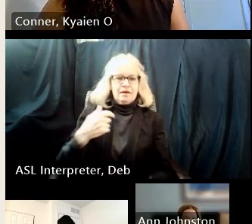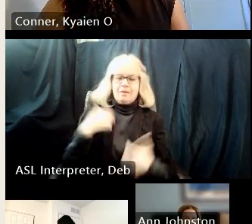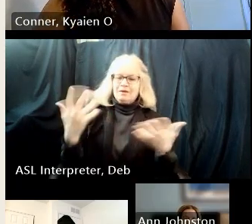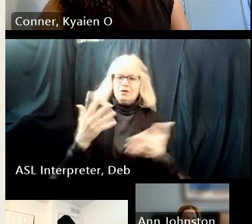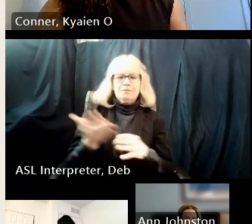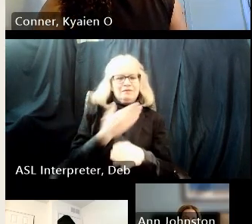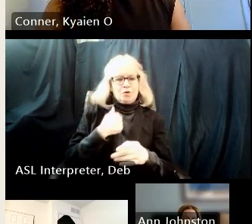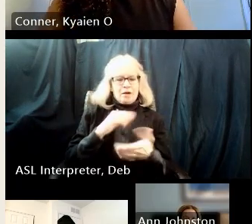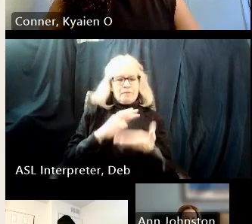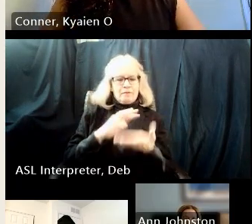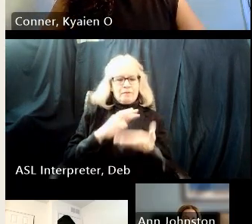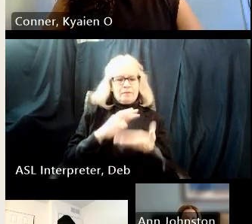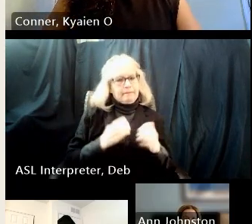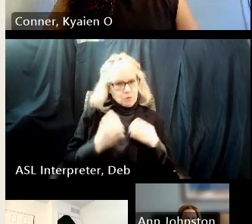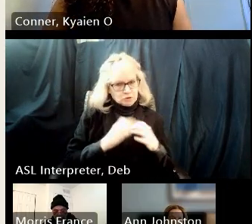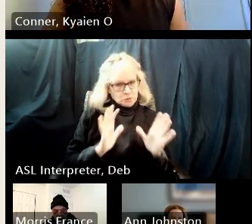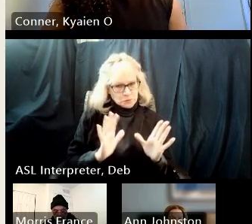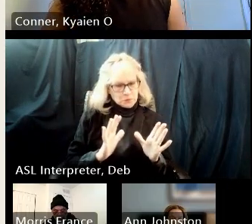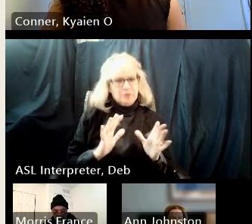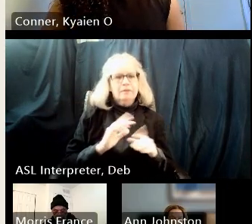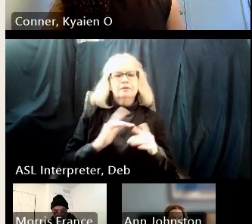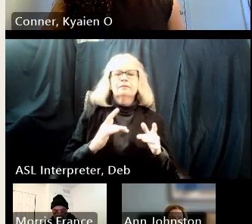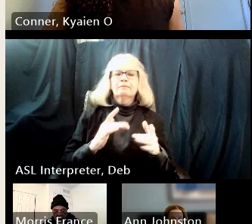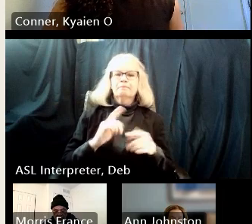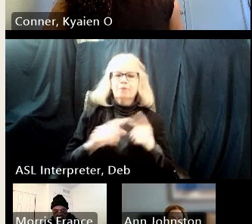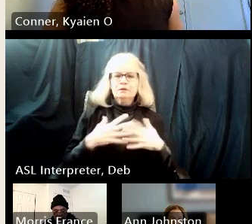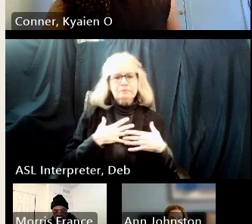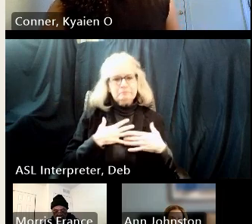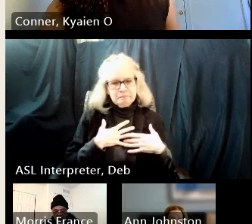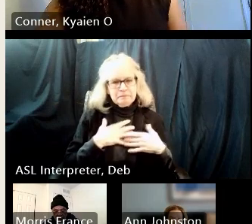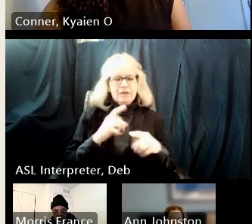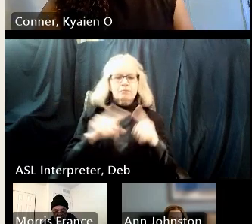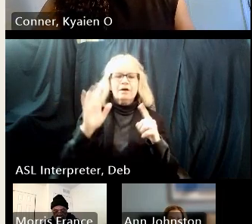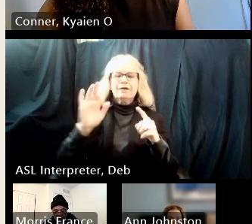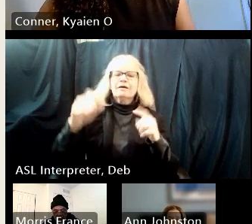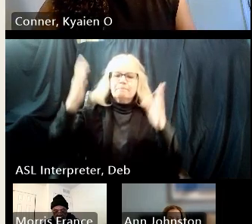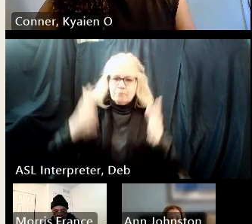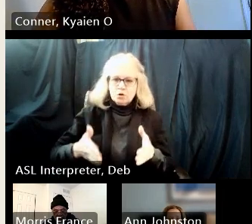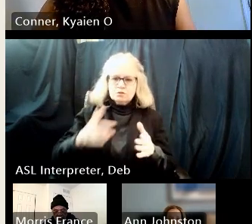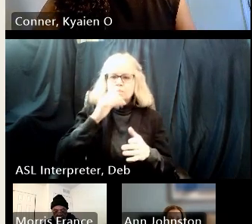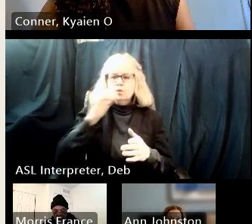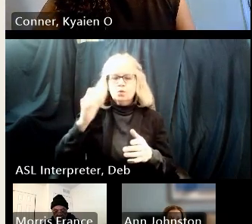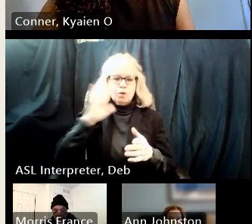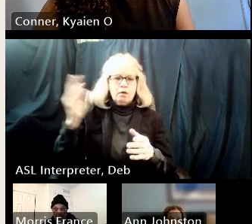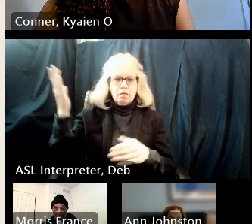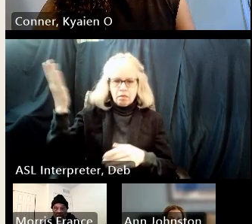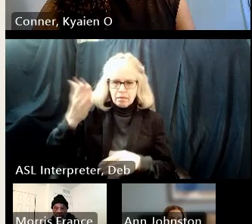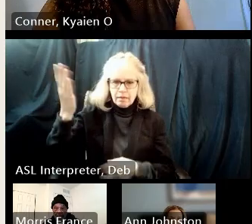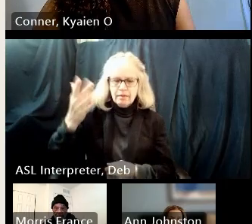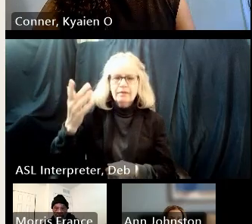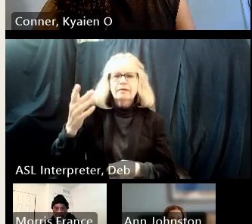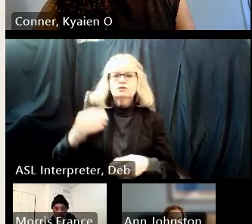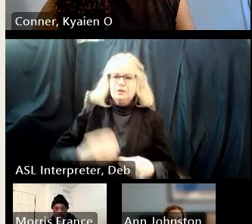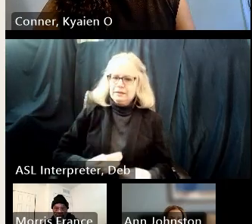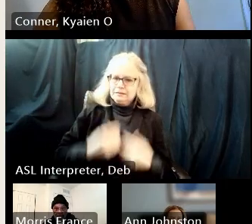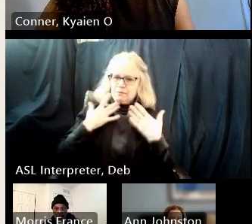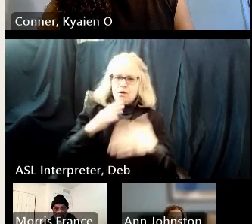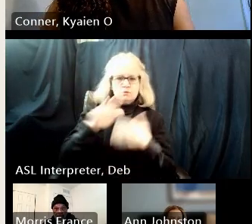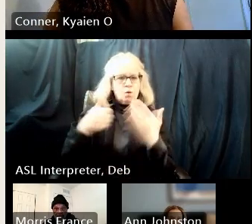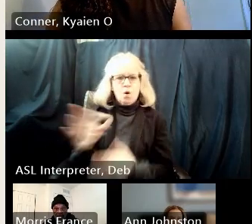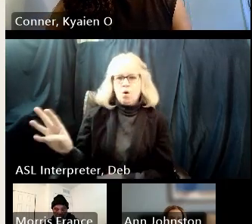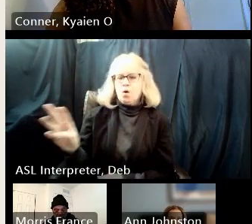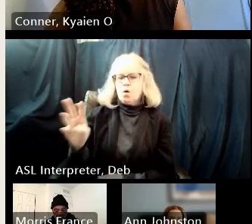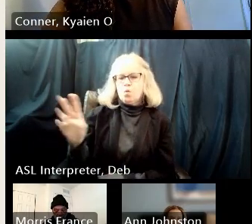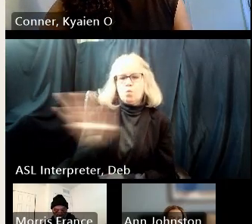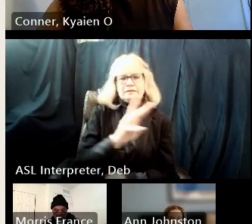this person that's getting ready to present to us inspires a whole western part of the state, but also people throughout